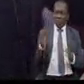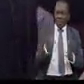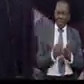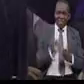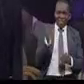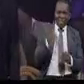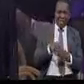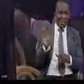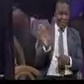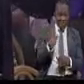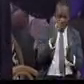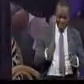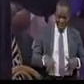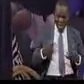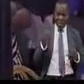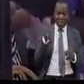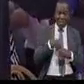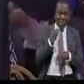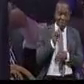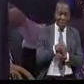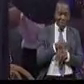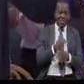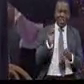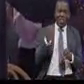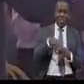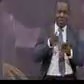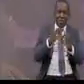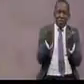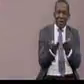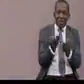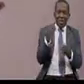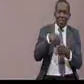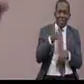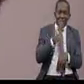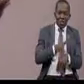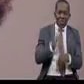your family, in your church, in your profession, in Jesus' name.